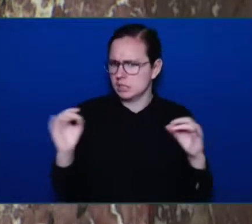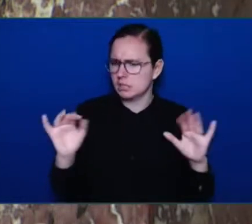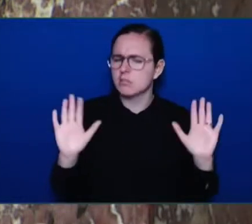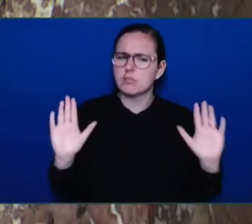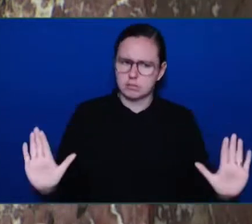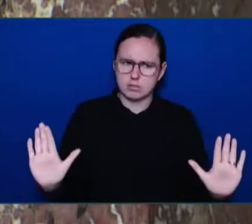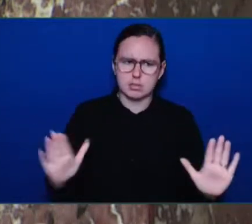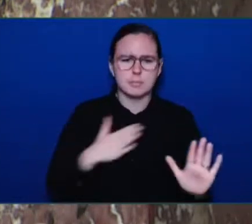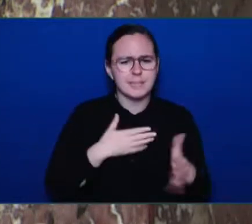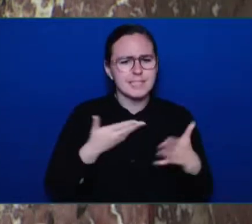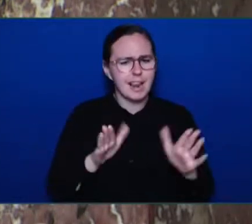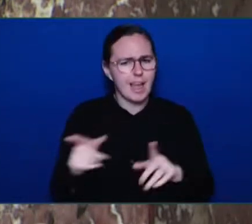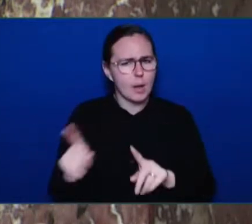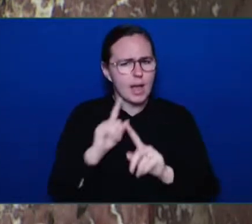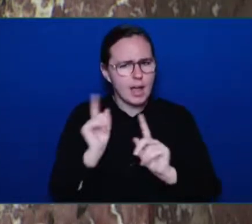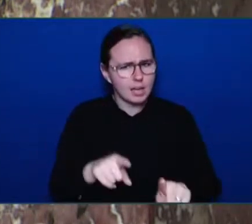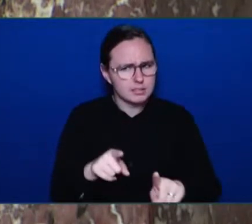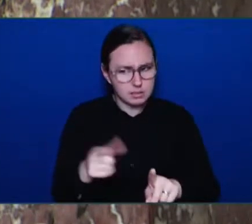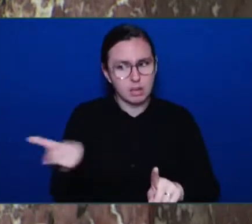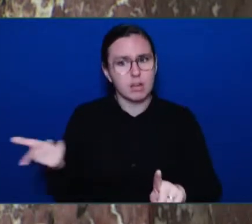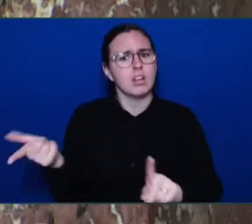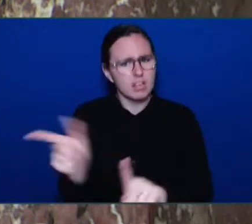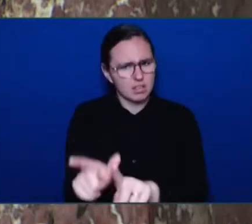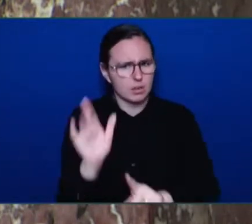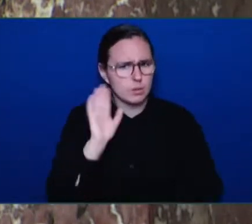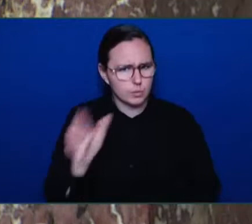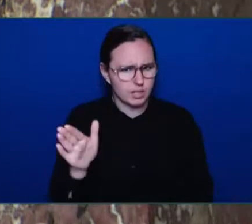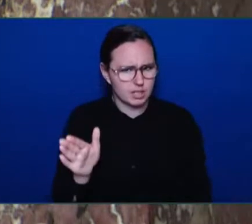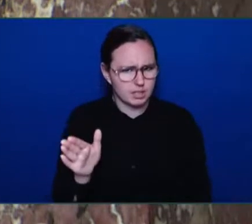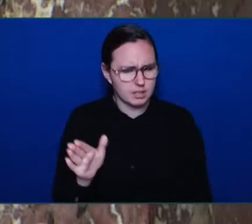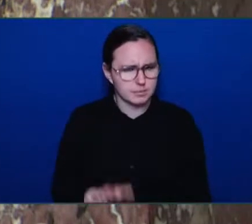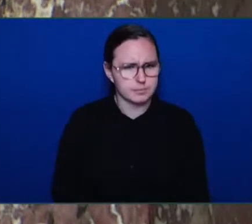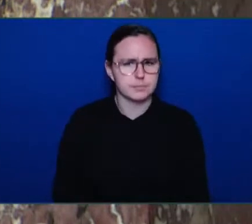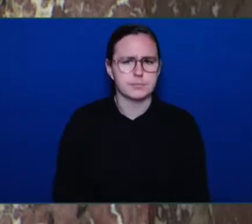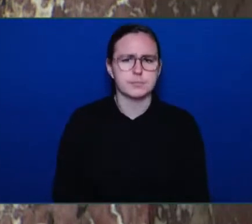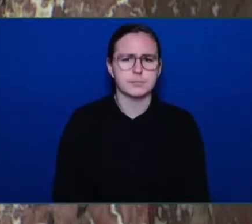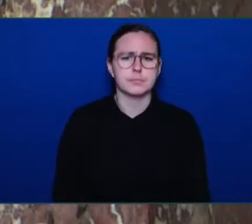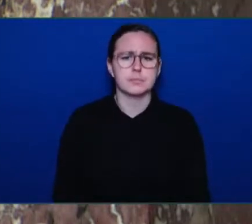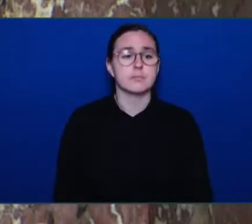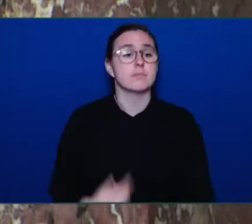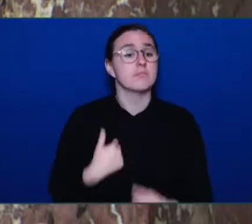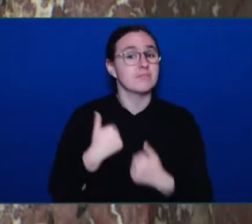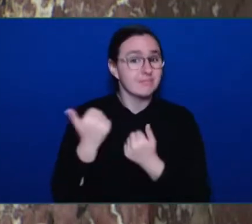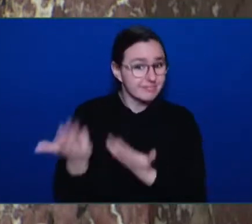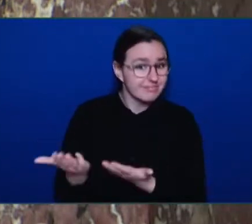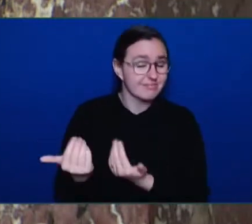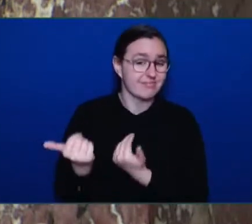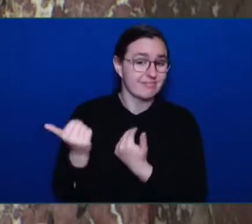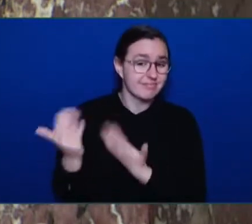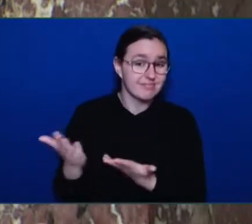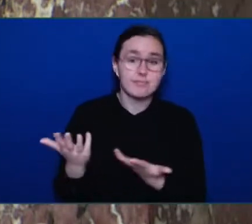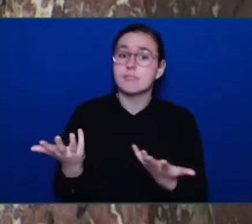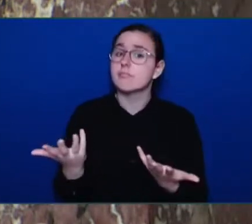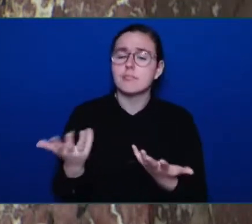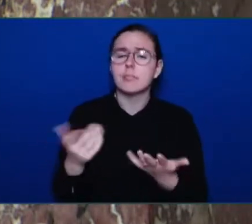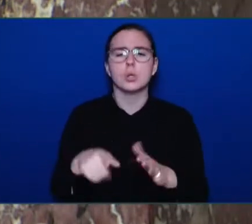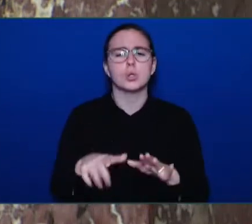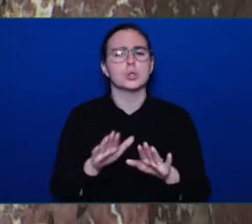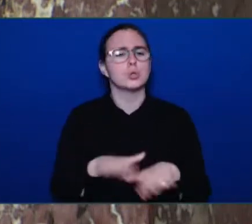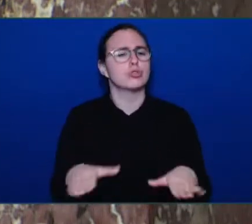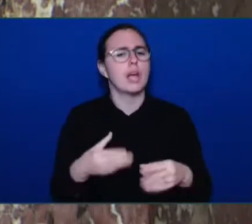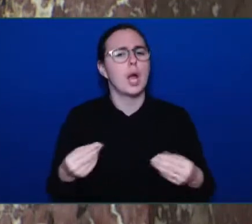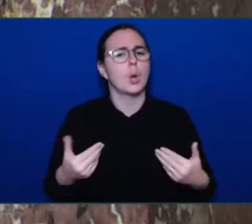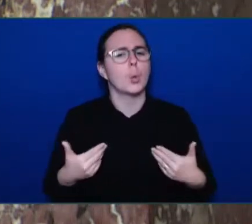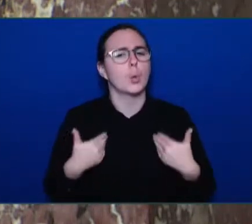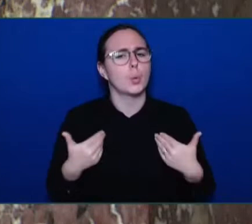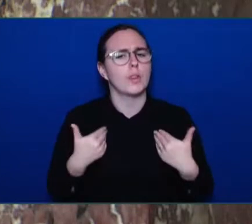time. Repeated recommendations from the representative for Children and Youth and recommendations from a committee of this very legislature that we